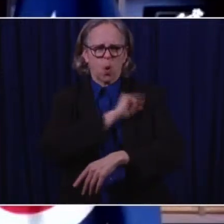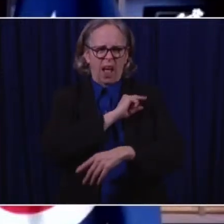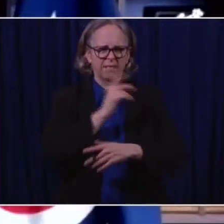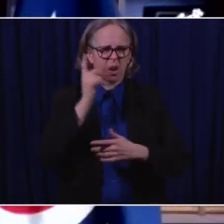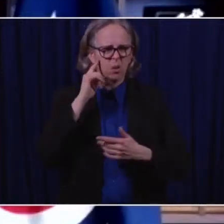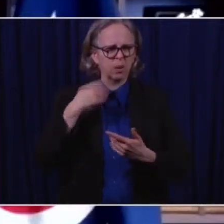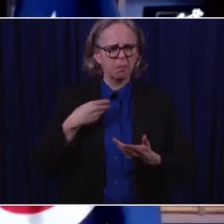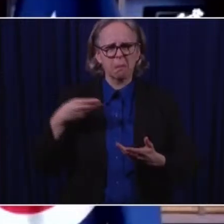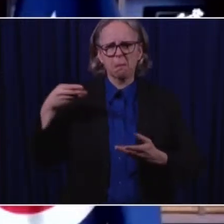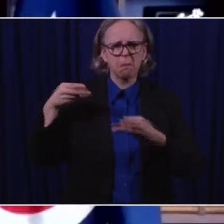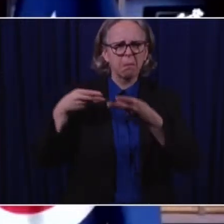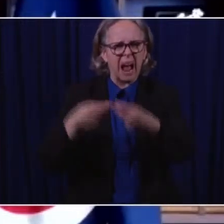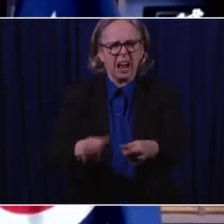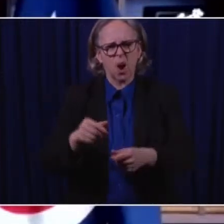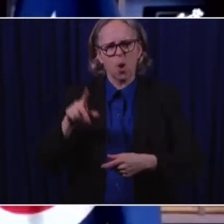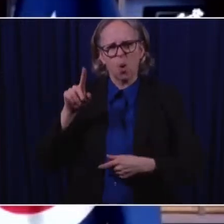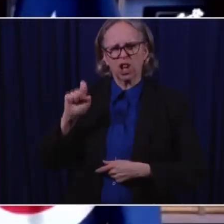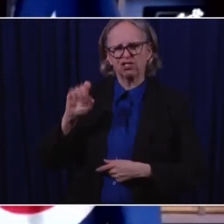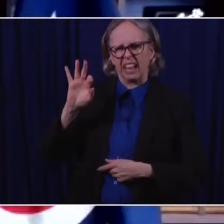million to